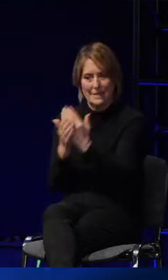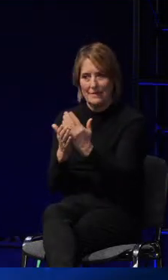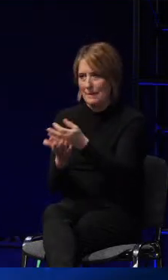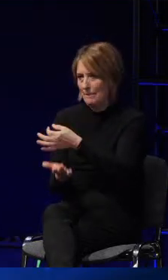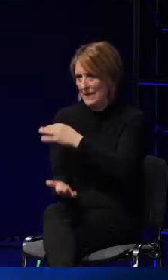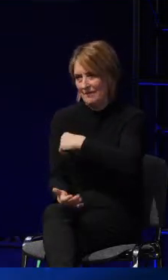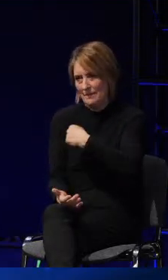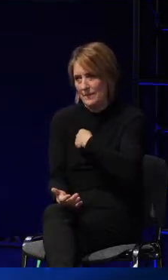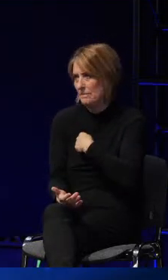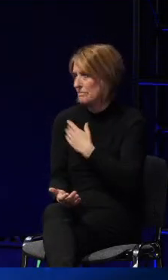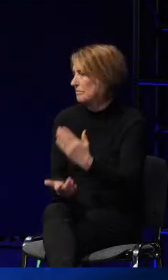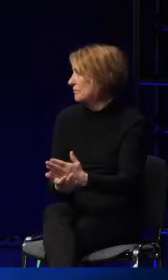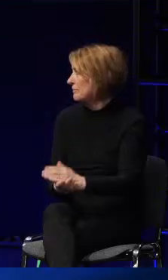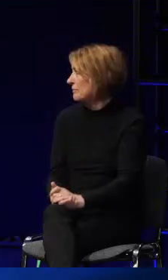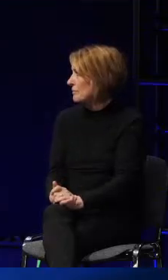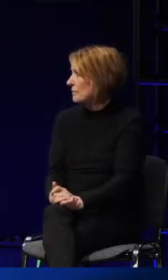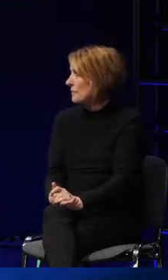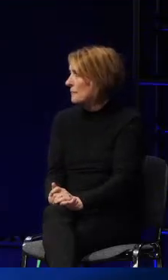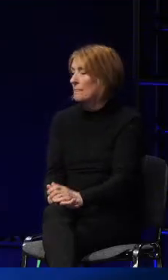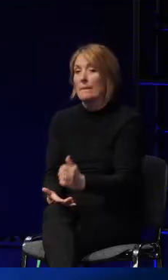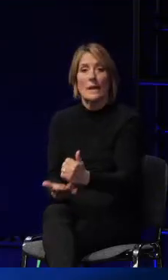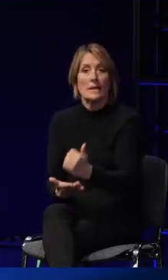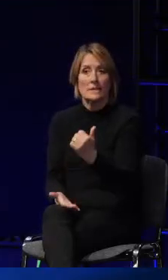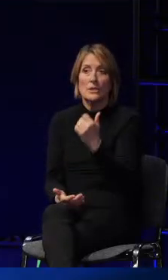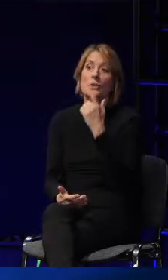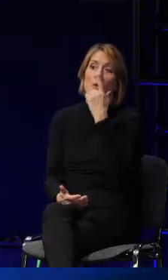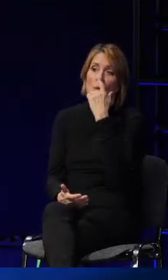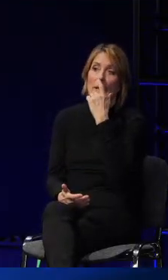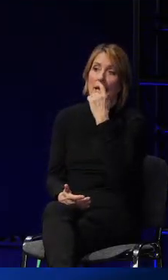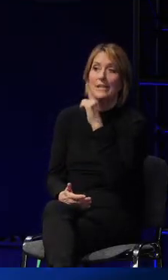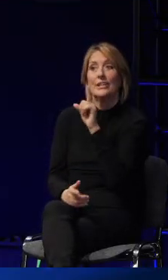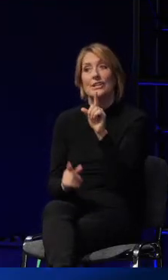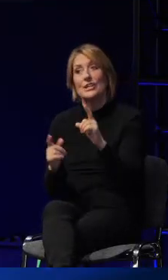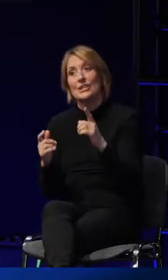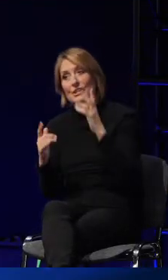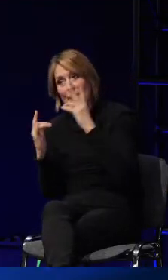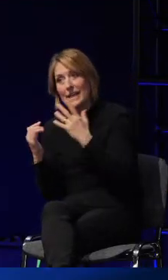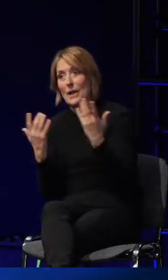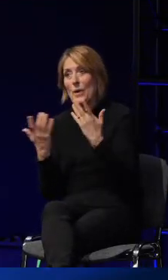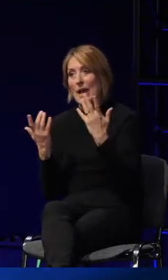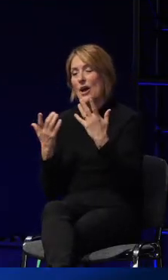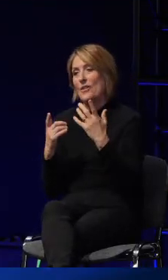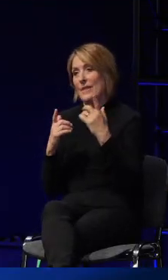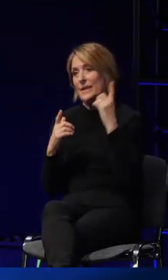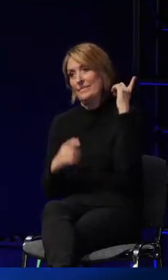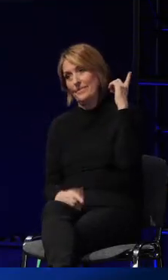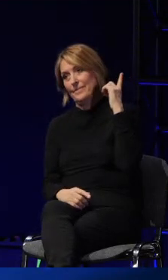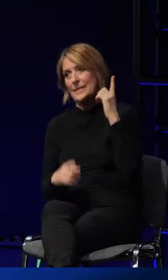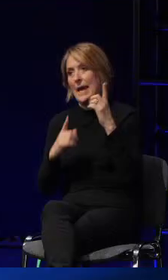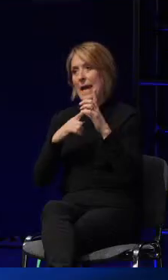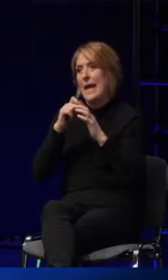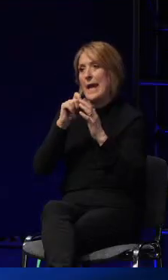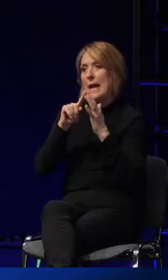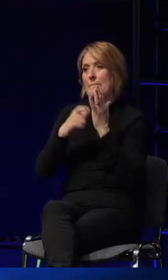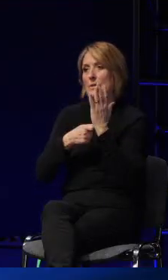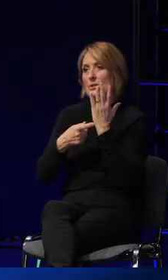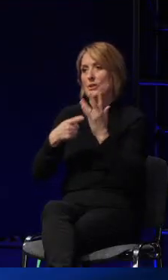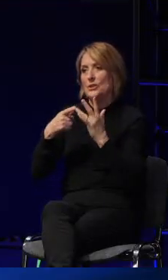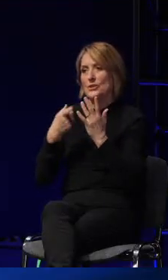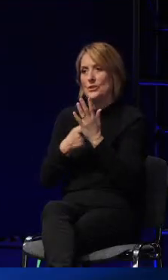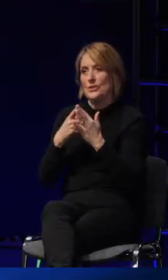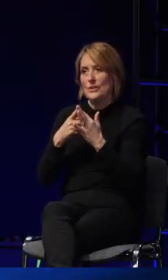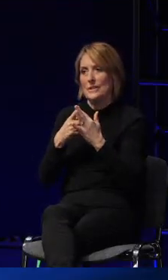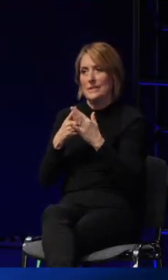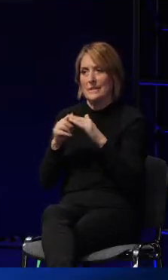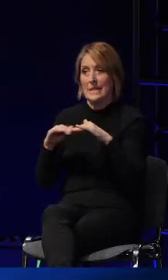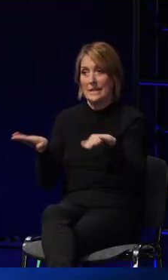me. Excellent. You can check that out in the Aperture stand after the presentation. Tim, final thought? Yeah,